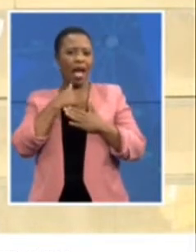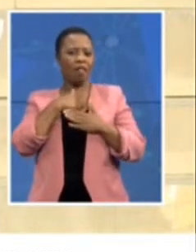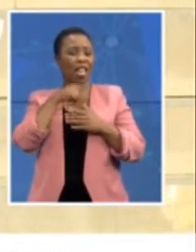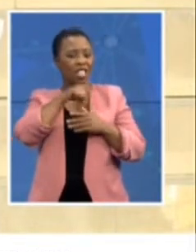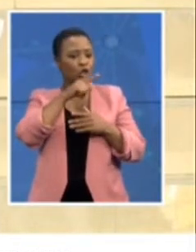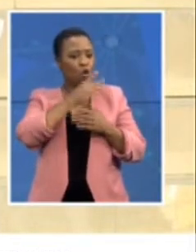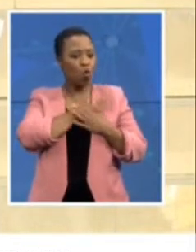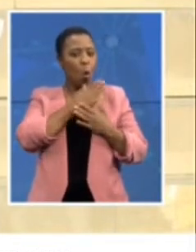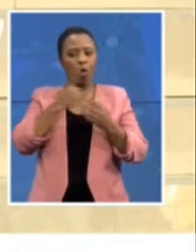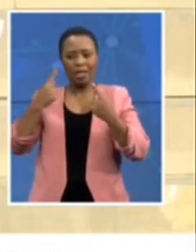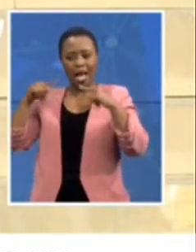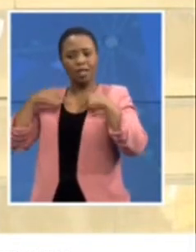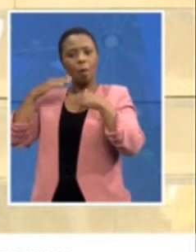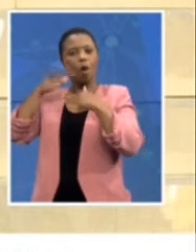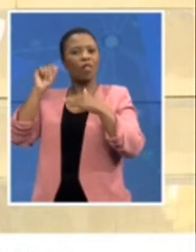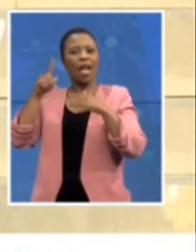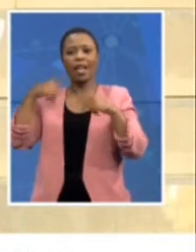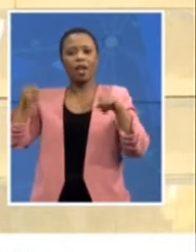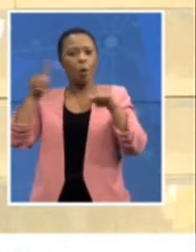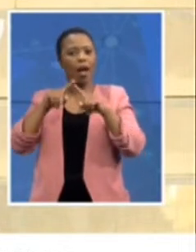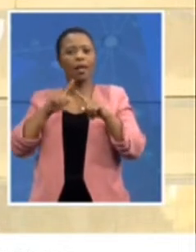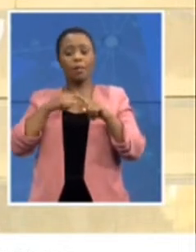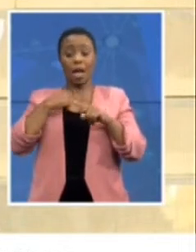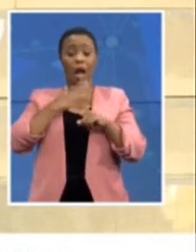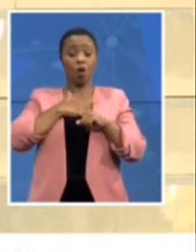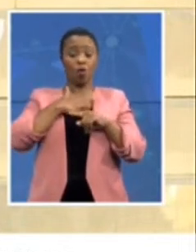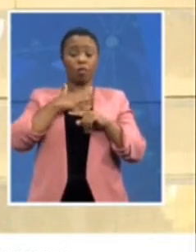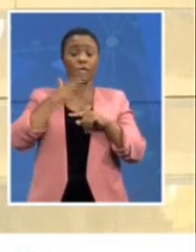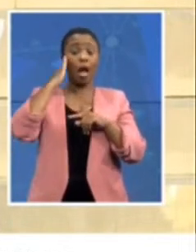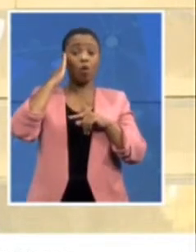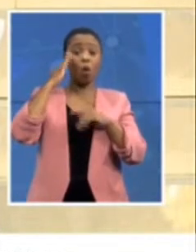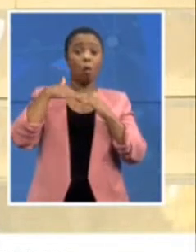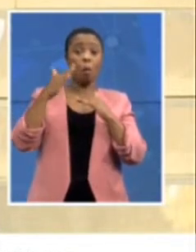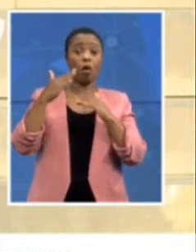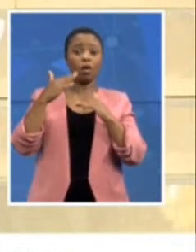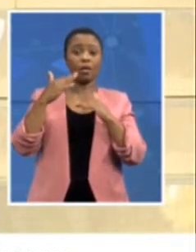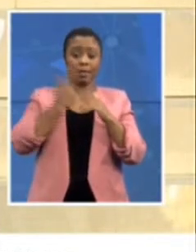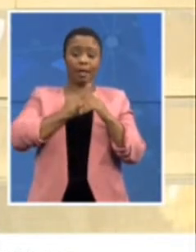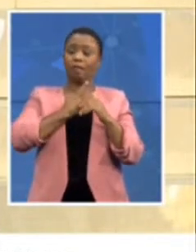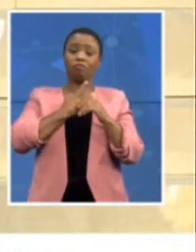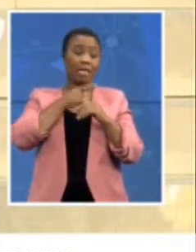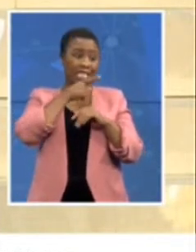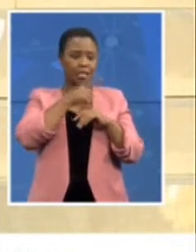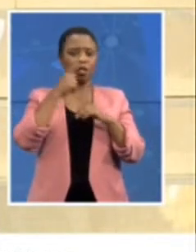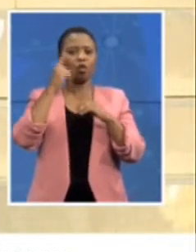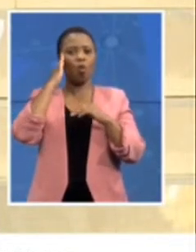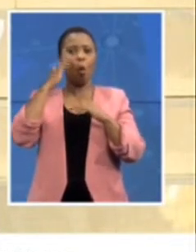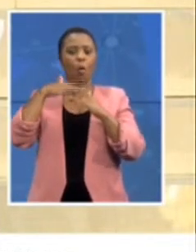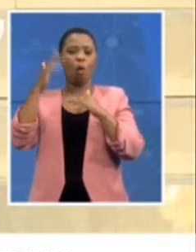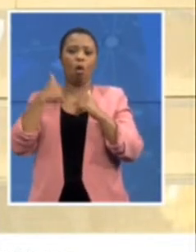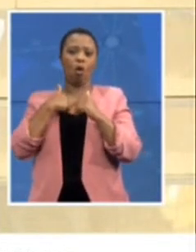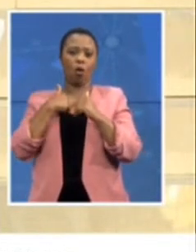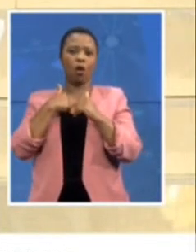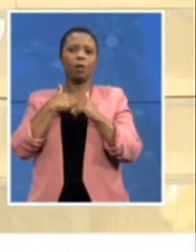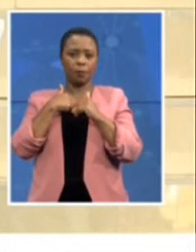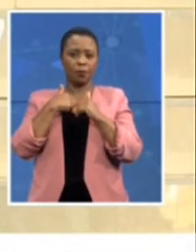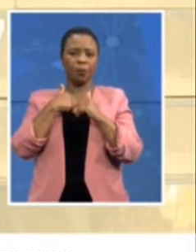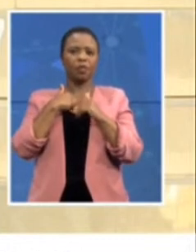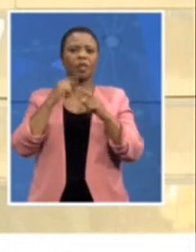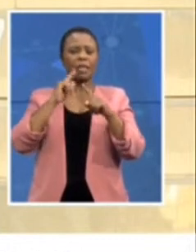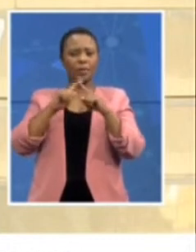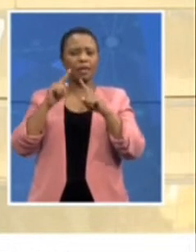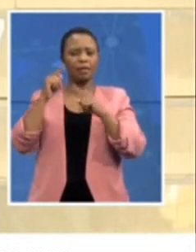yourself. But I think we all know what the appropriate way would be for us to honor her legacy: integrity,